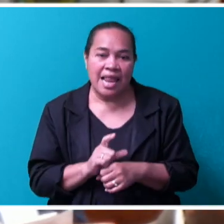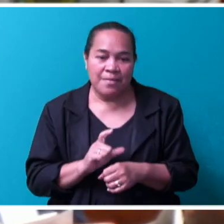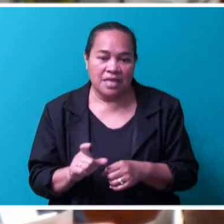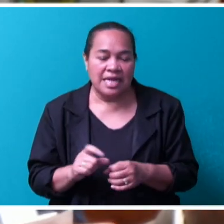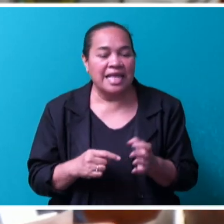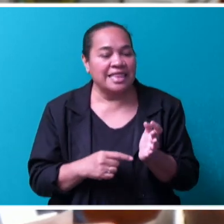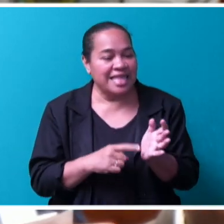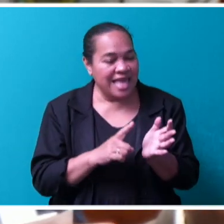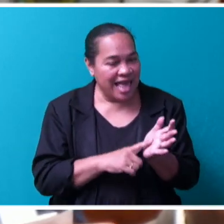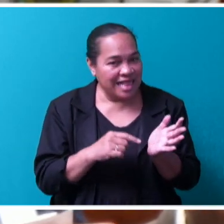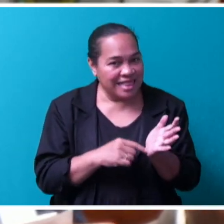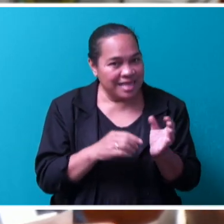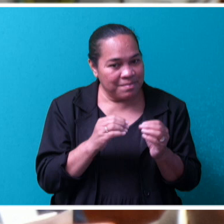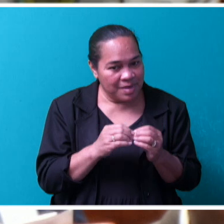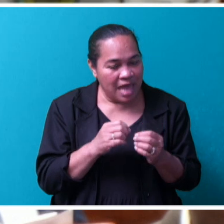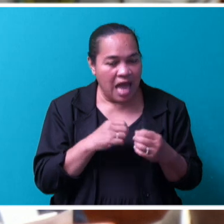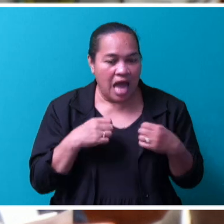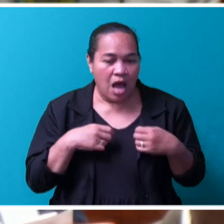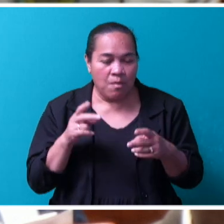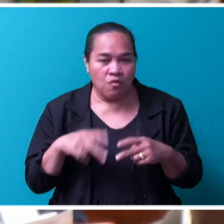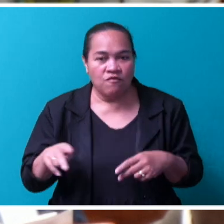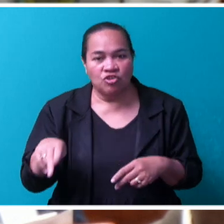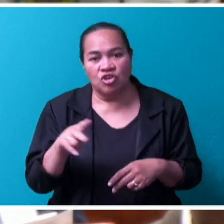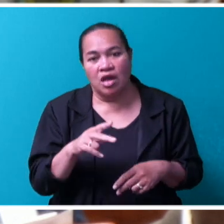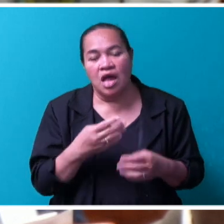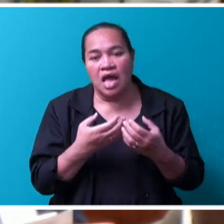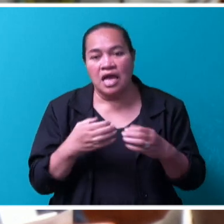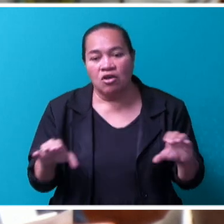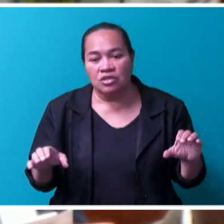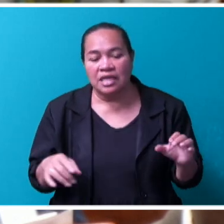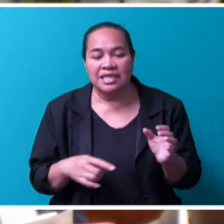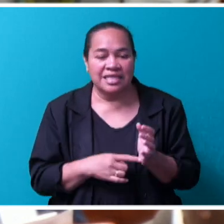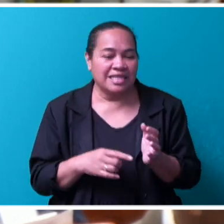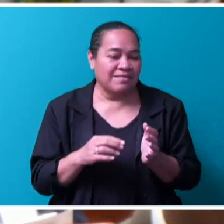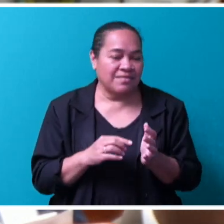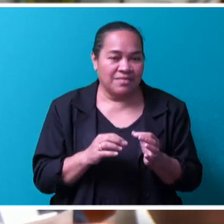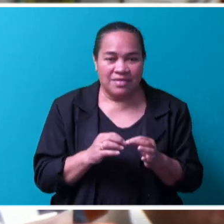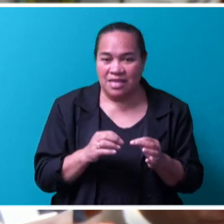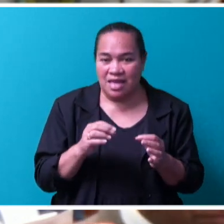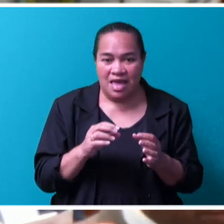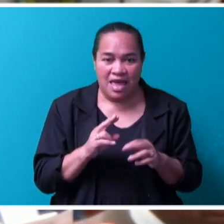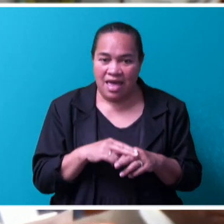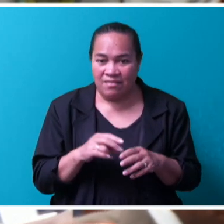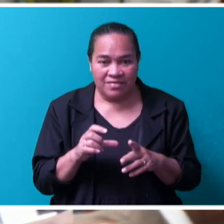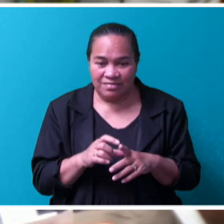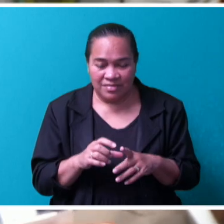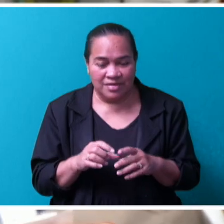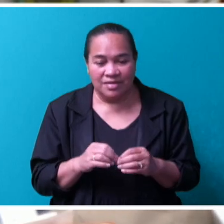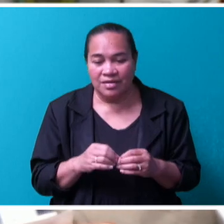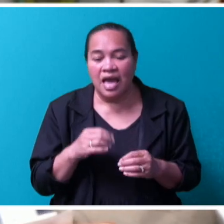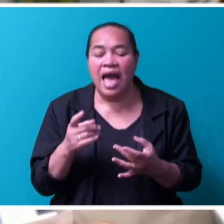TLTB, our provincial councils, TTFB, other institutions, investors